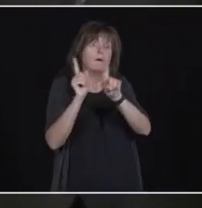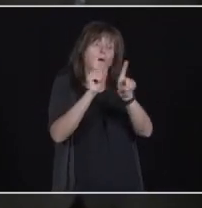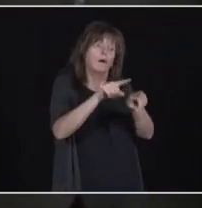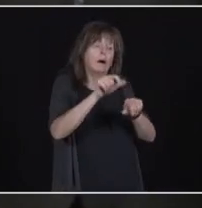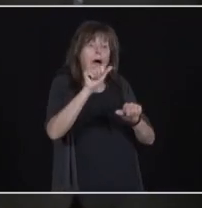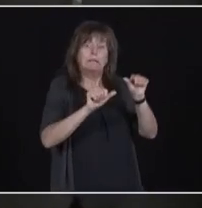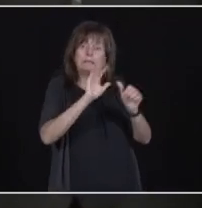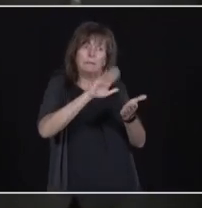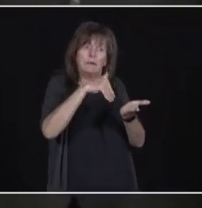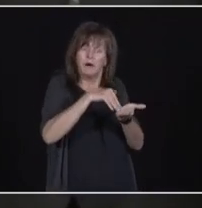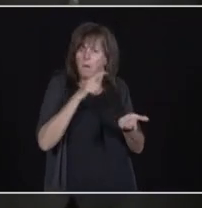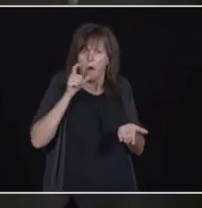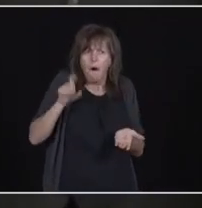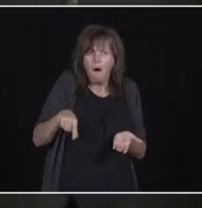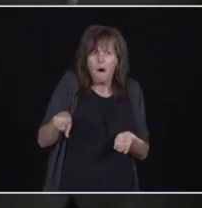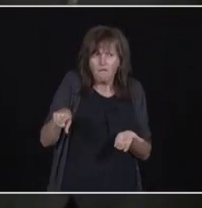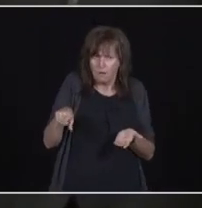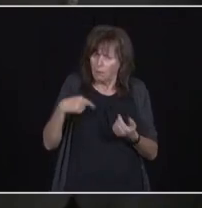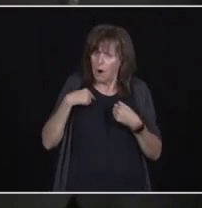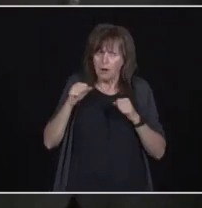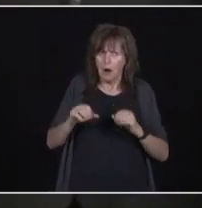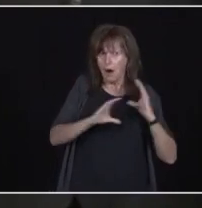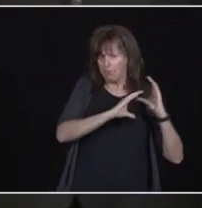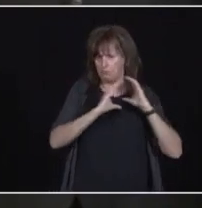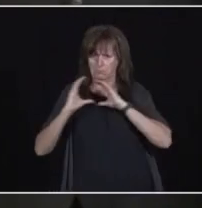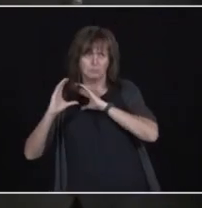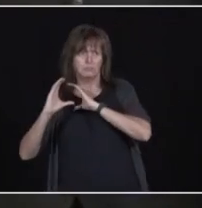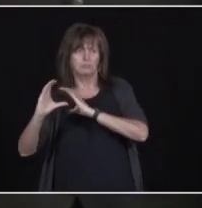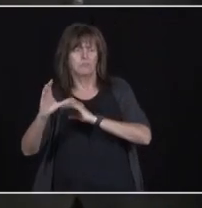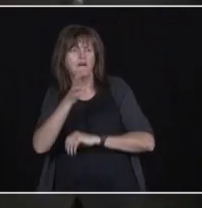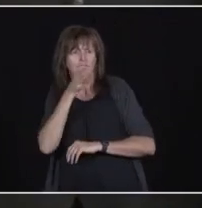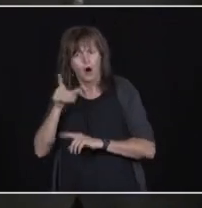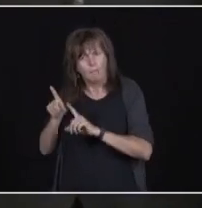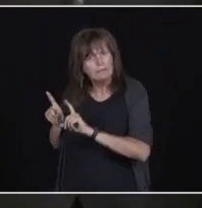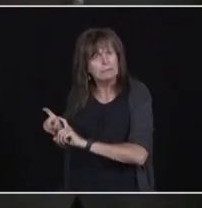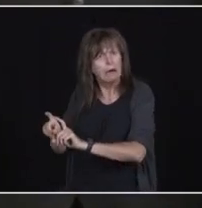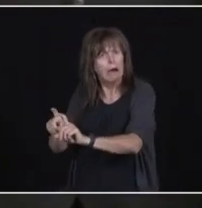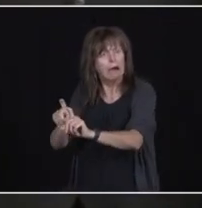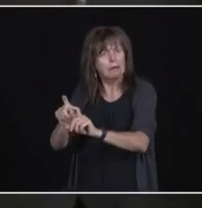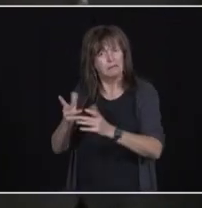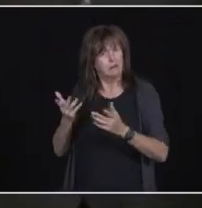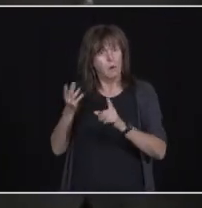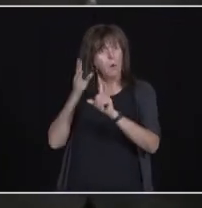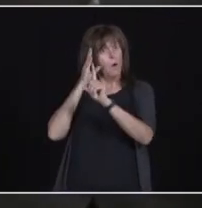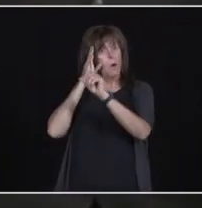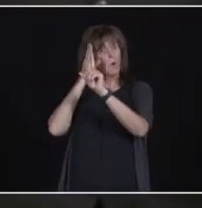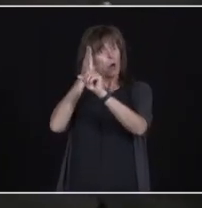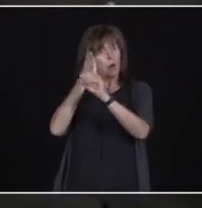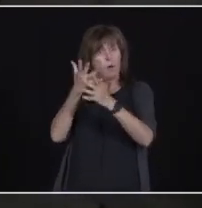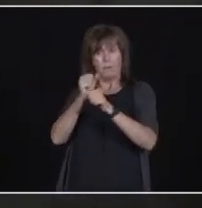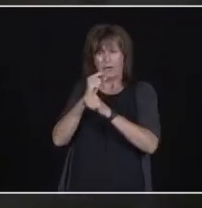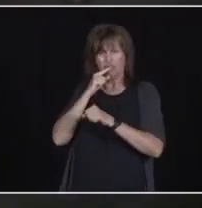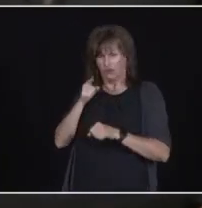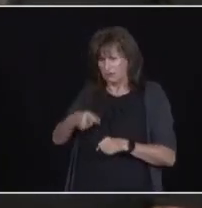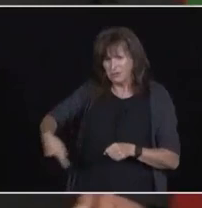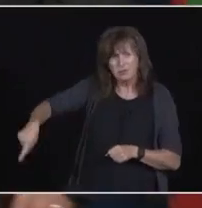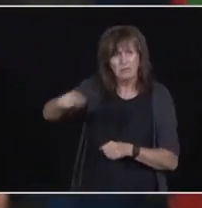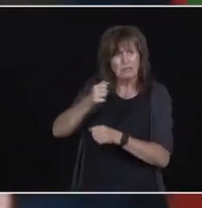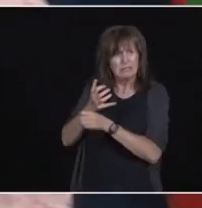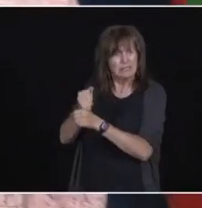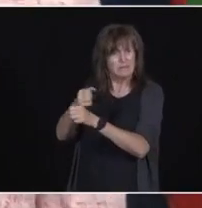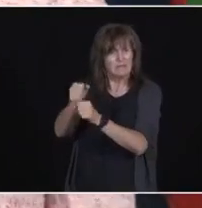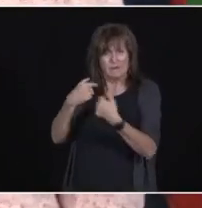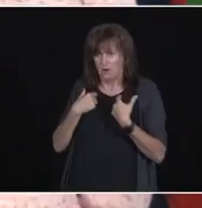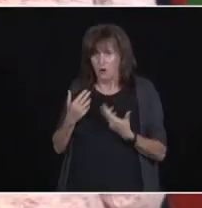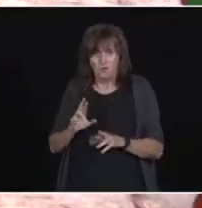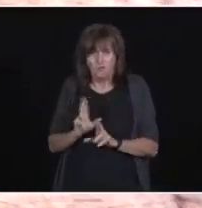good solution can be found so that everyone can be tested, and we have the resources on the ground in order to be able to do that. Next